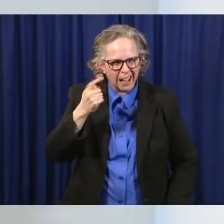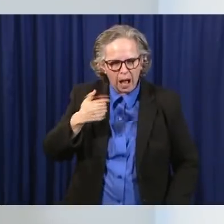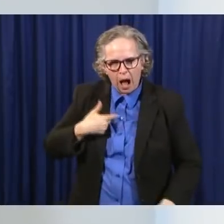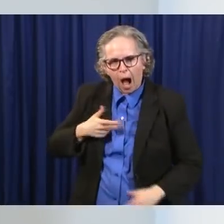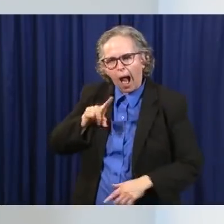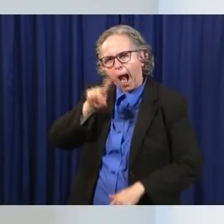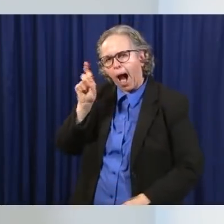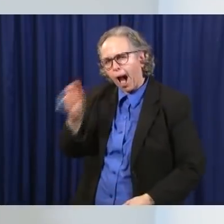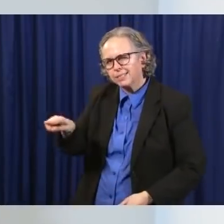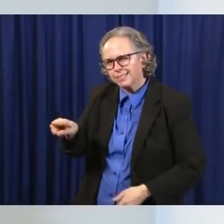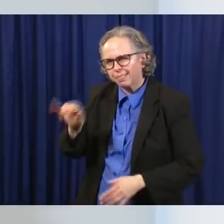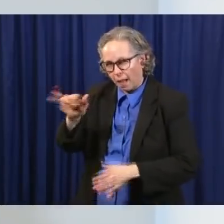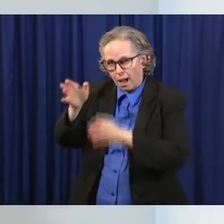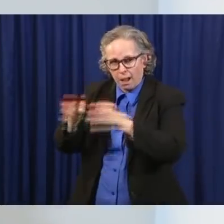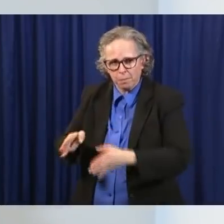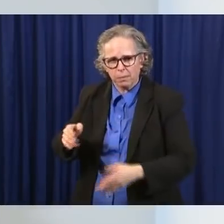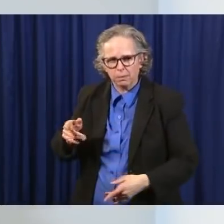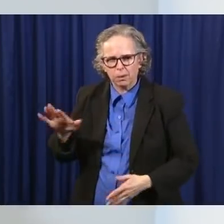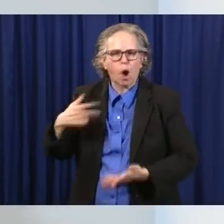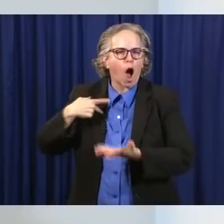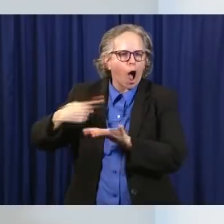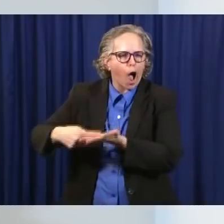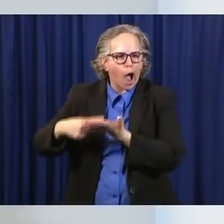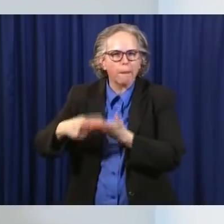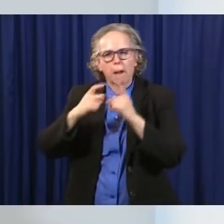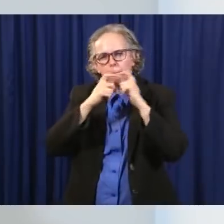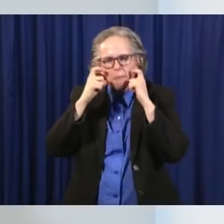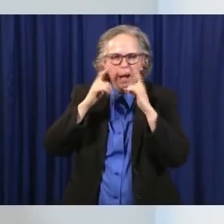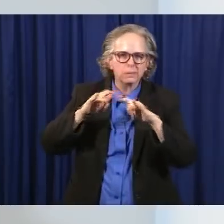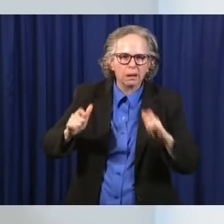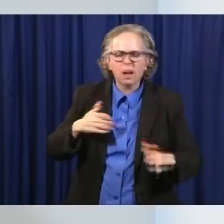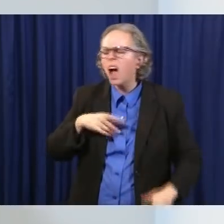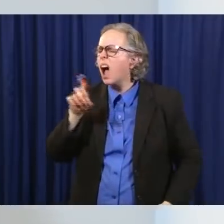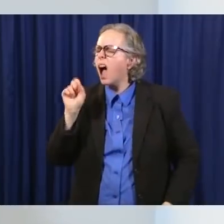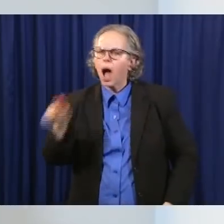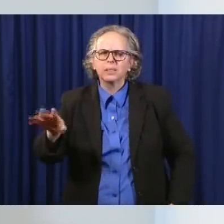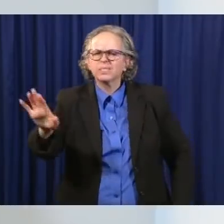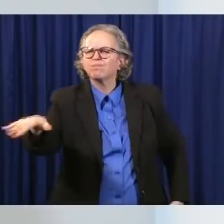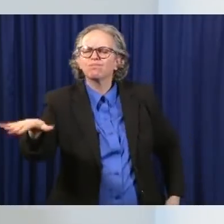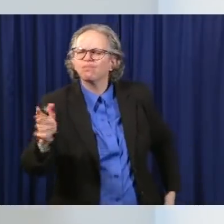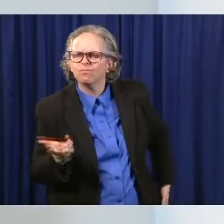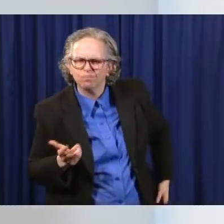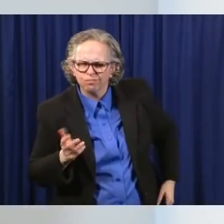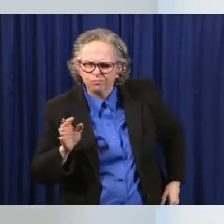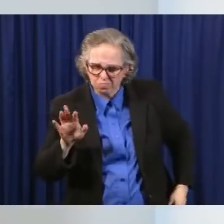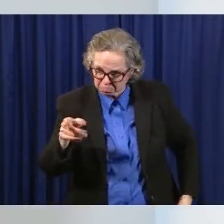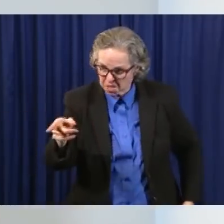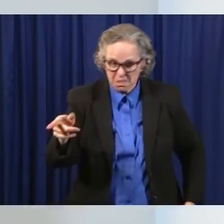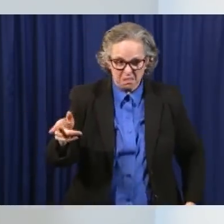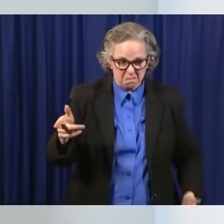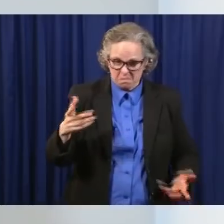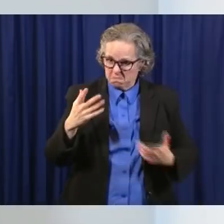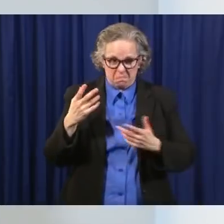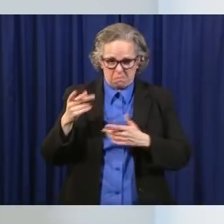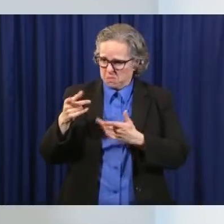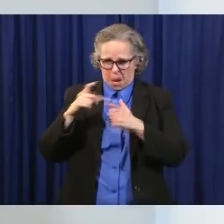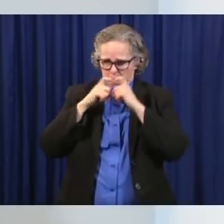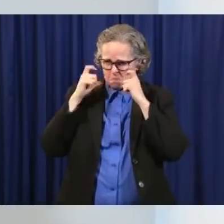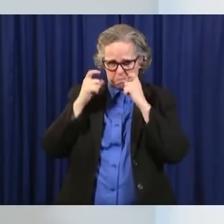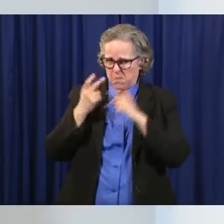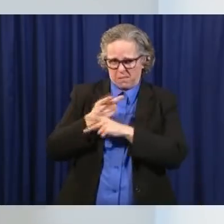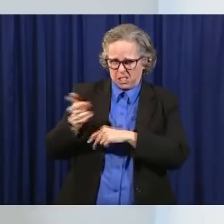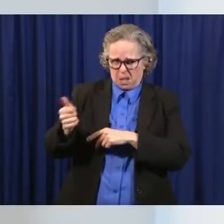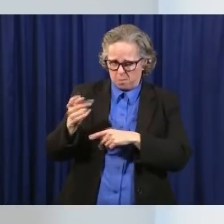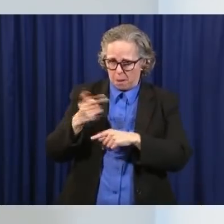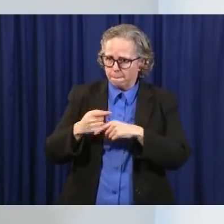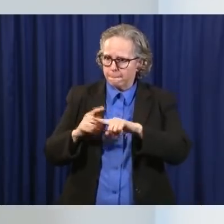this about the mask wearing and the things like that. It's out of respect for the person that you're going to come in contact with, who's an employee at